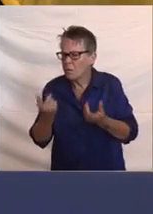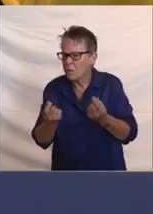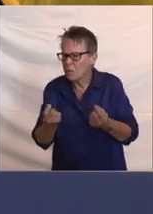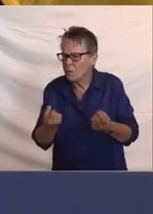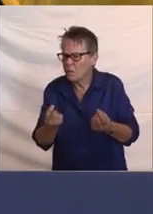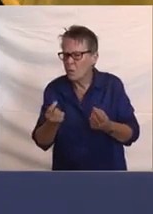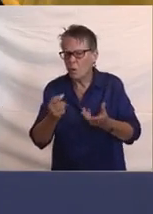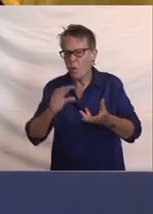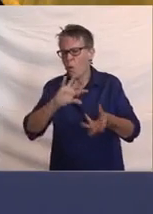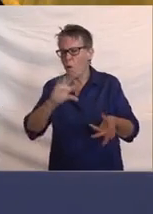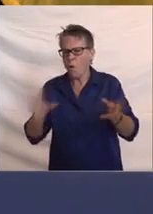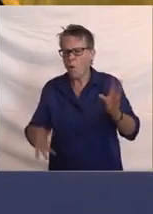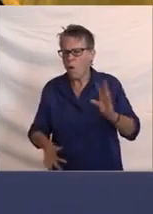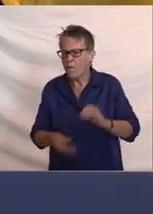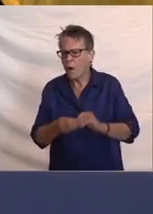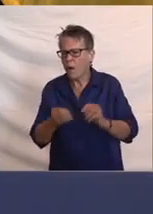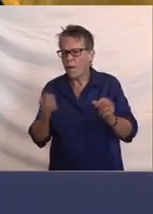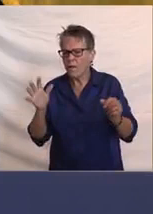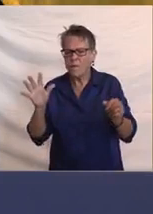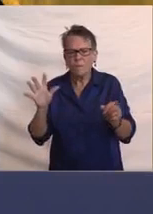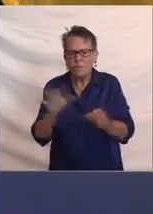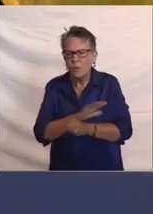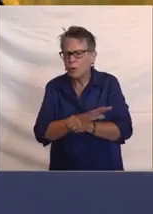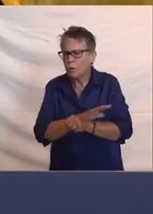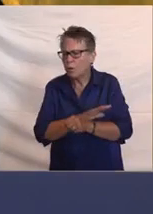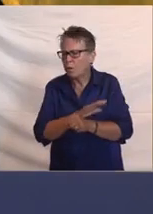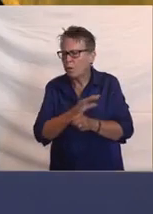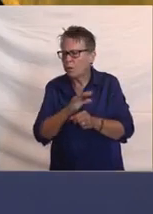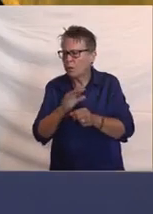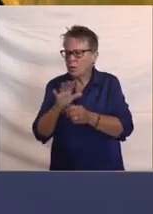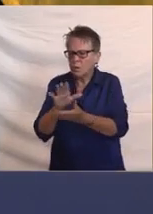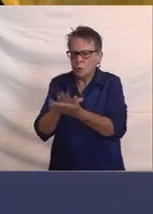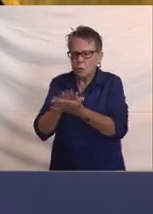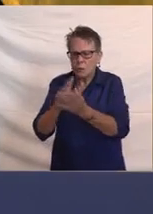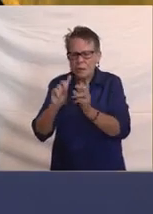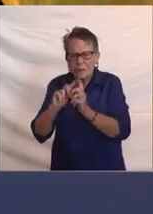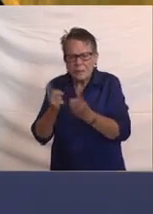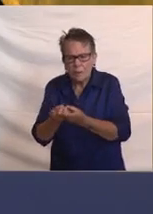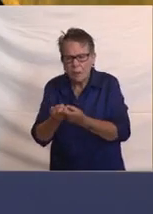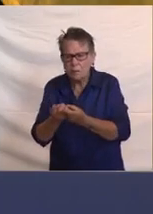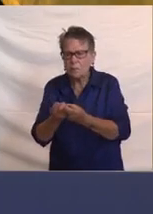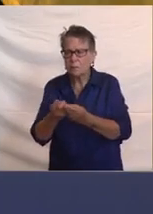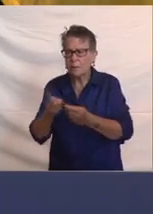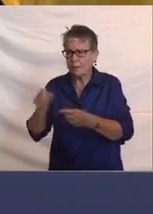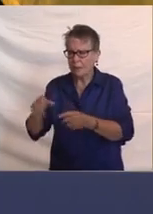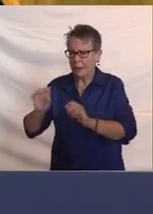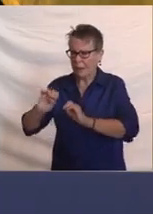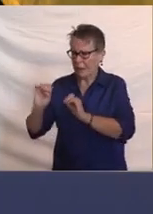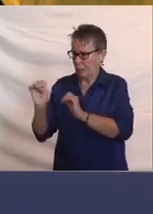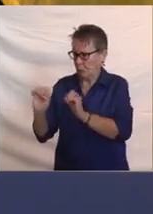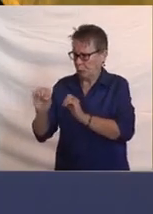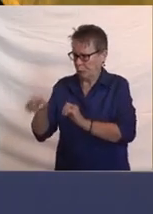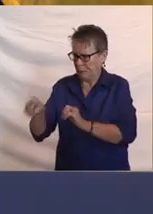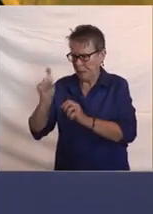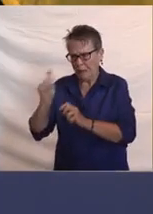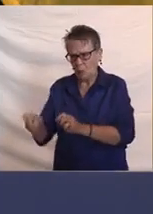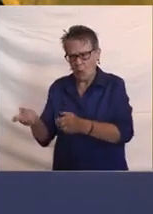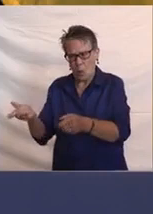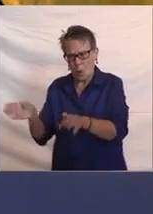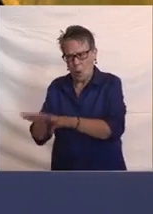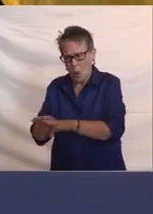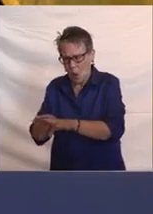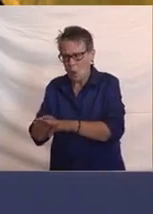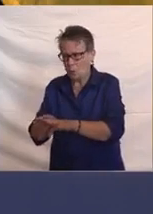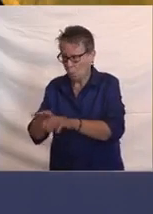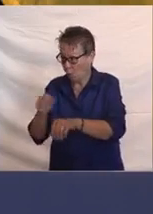close, they can deal with it? Or also, do you think that this business with the school and the outbreaks, is this just